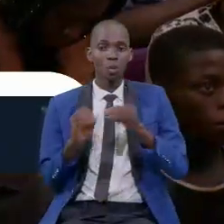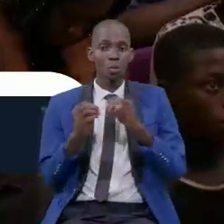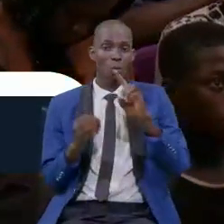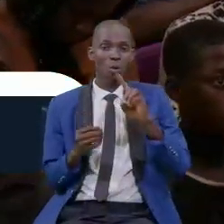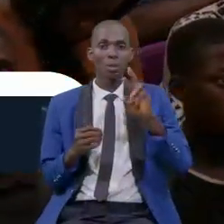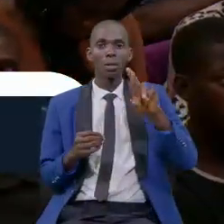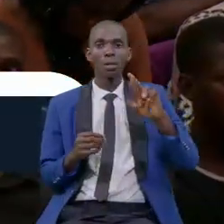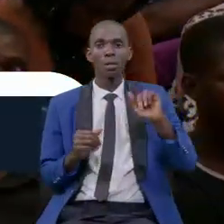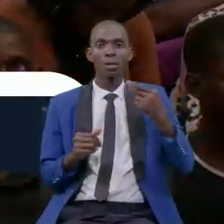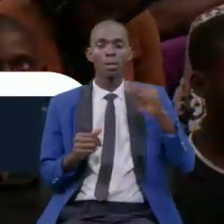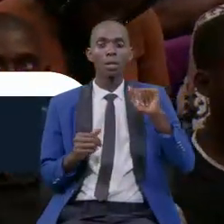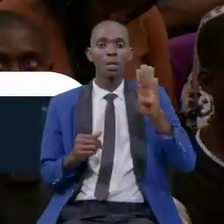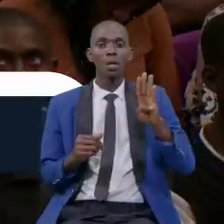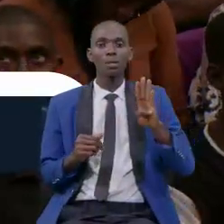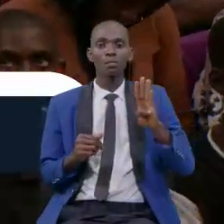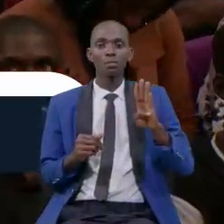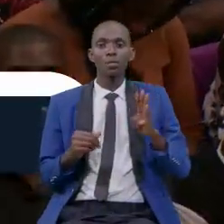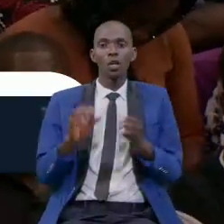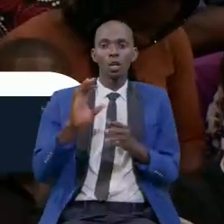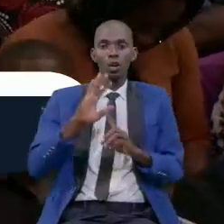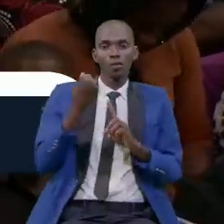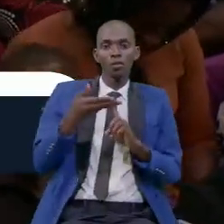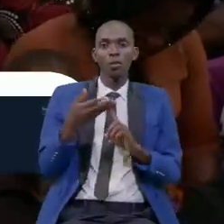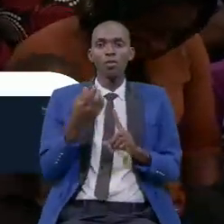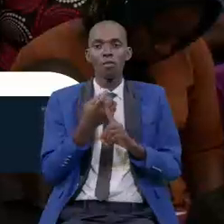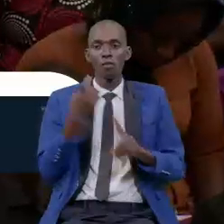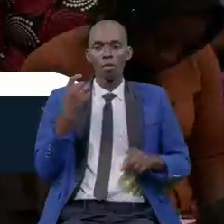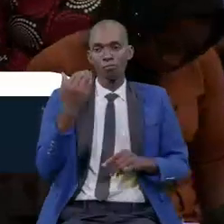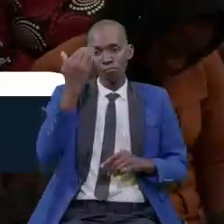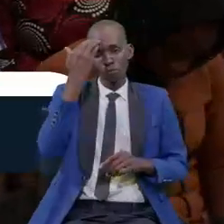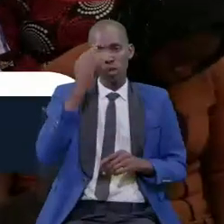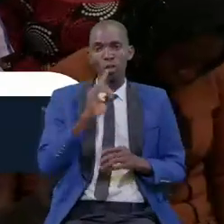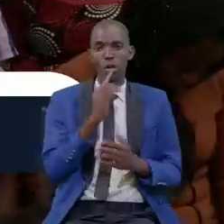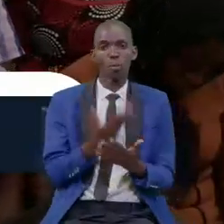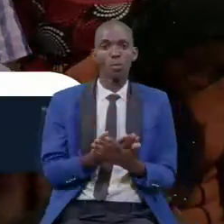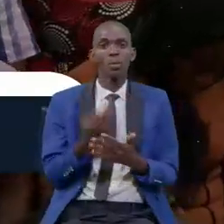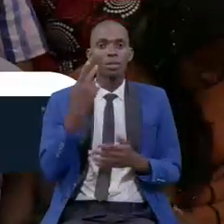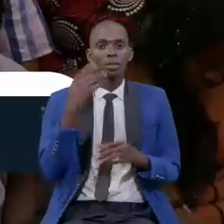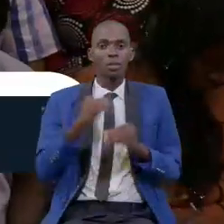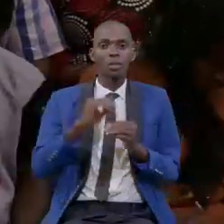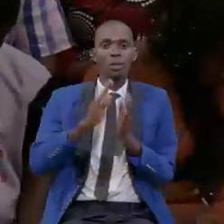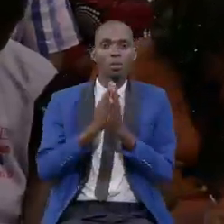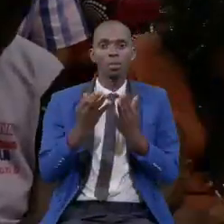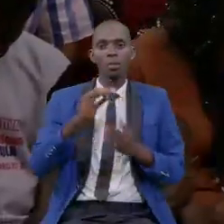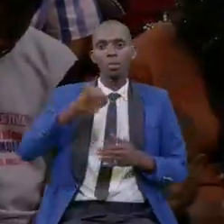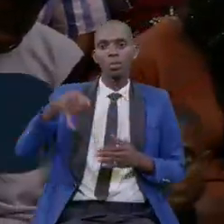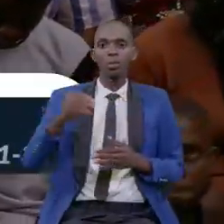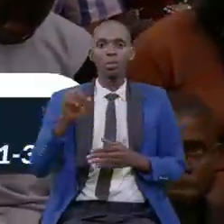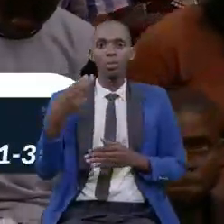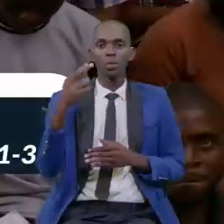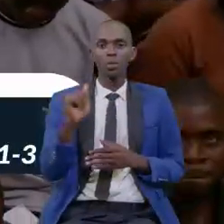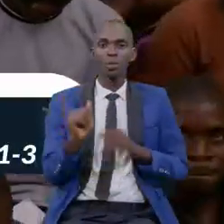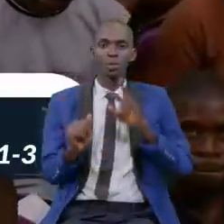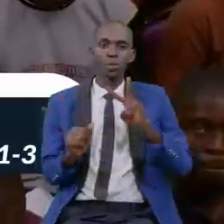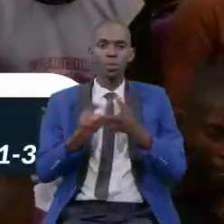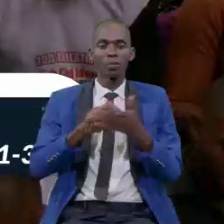conviction from perceived facts. We're looking at Joshua chapter 2, and we're reading from